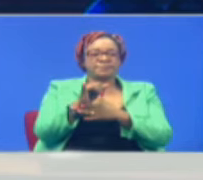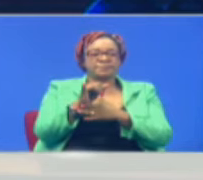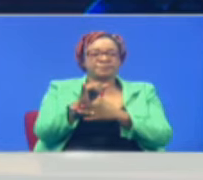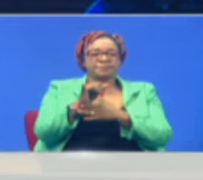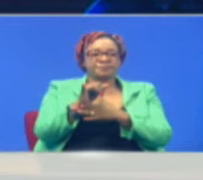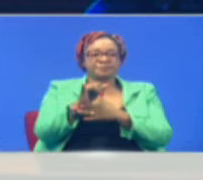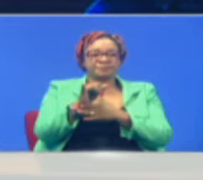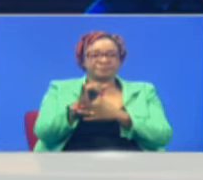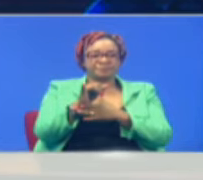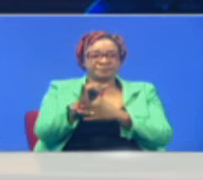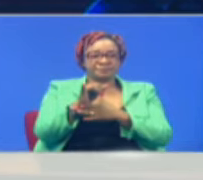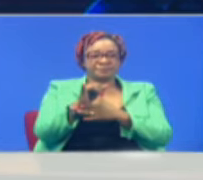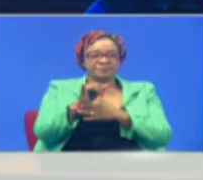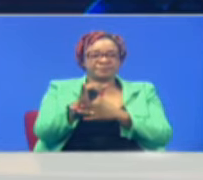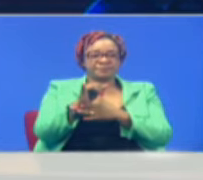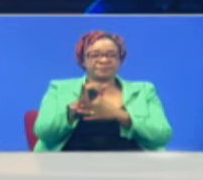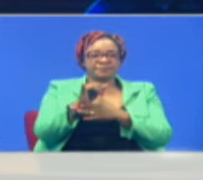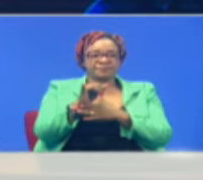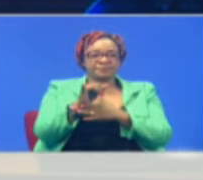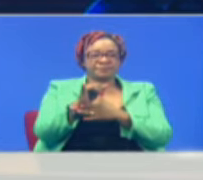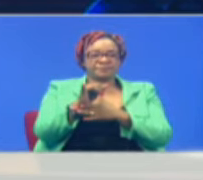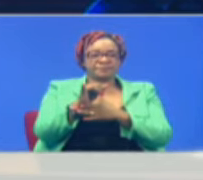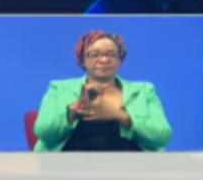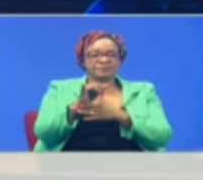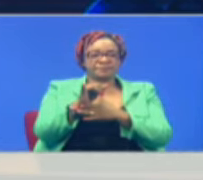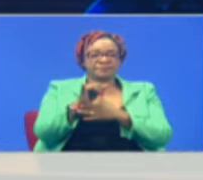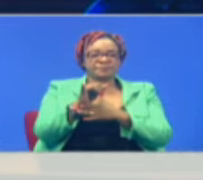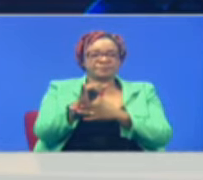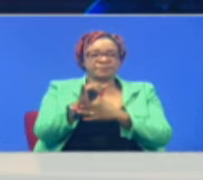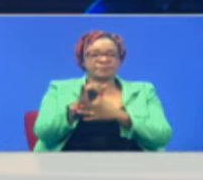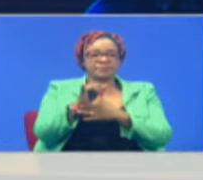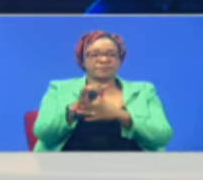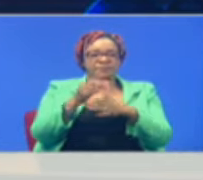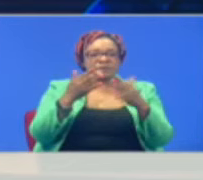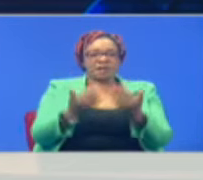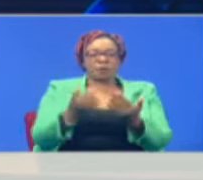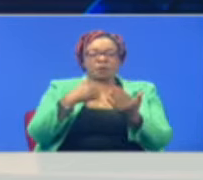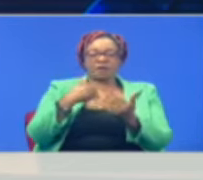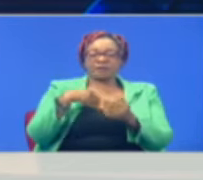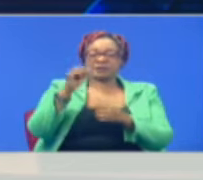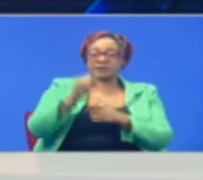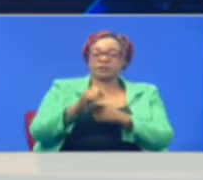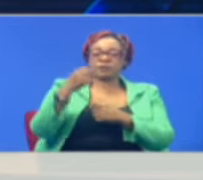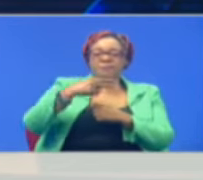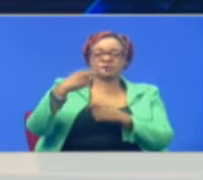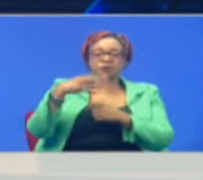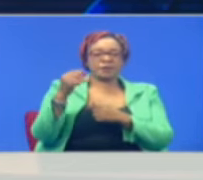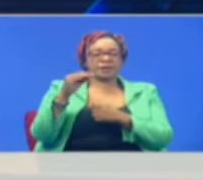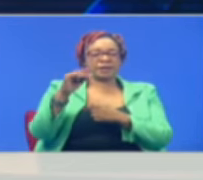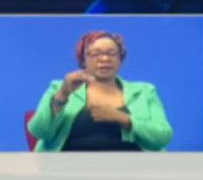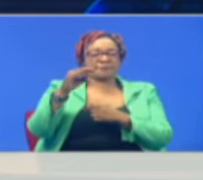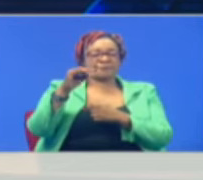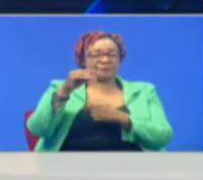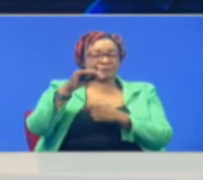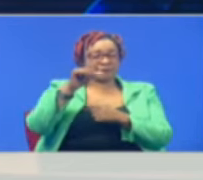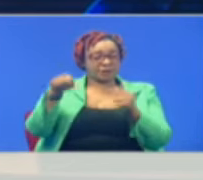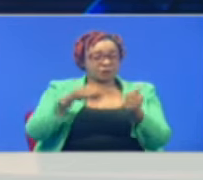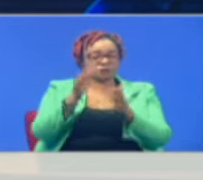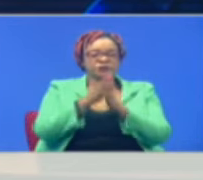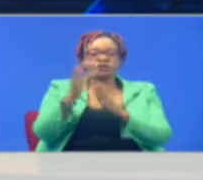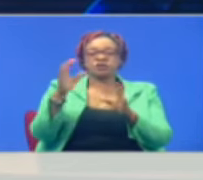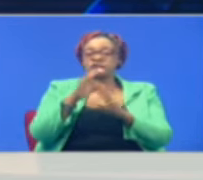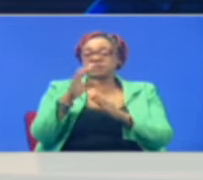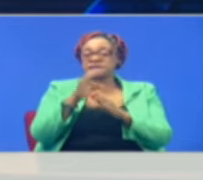All they do is win, win, win, right? Wolves are currently hosting Southampton in the early FA Cup 5th round, with Chelsea set to